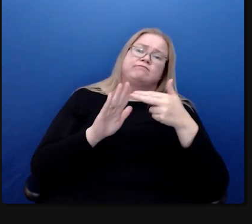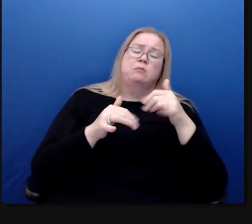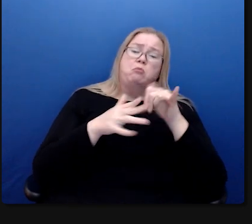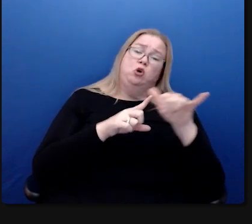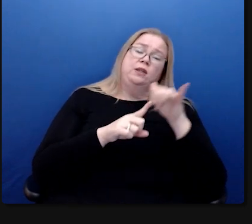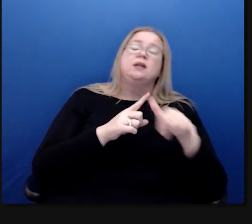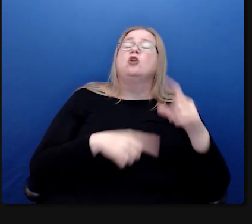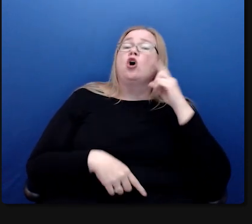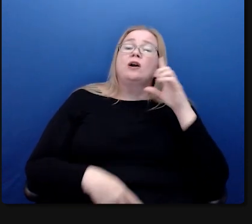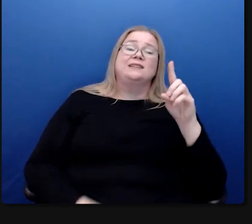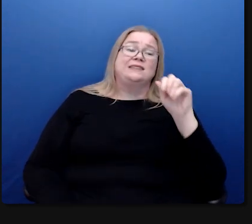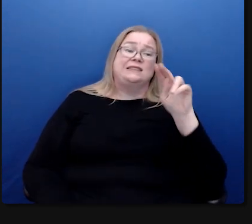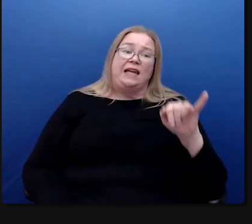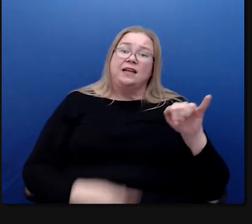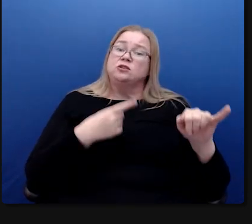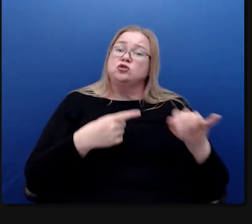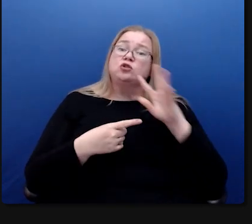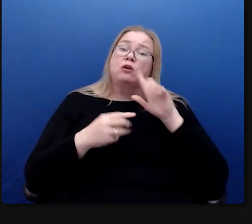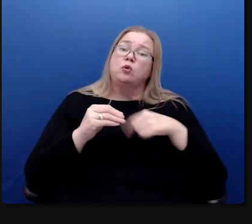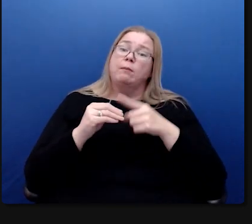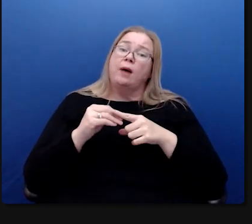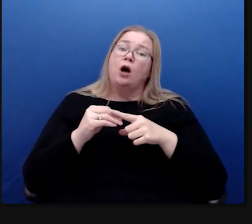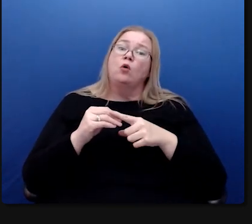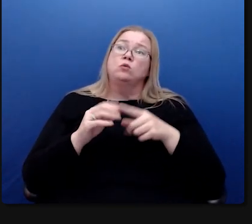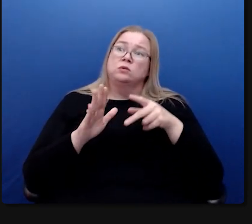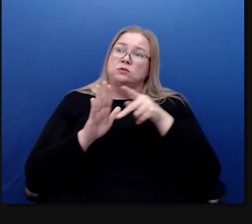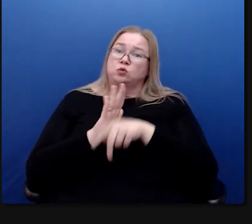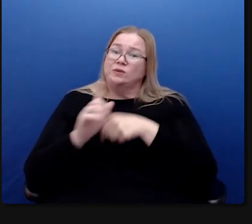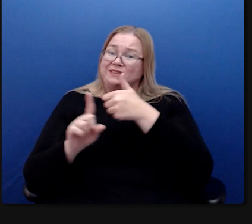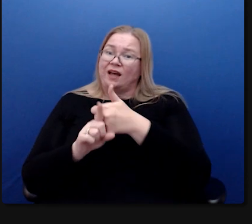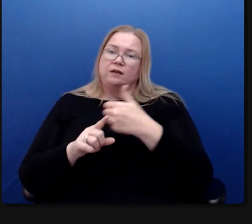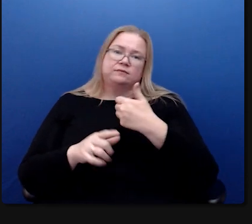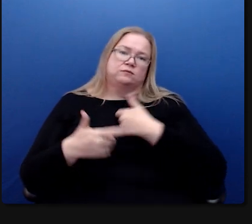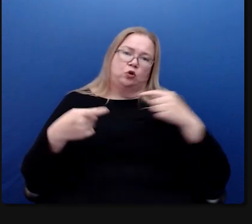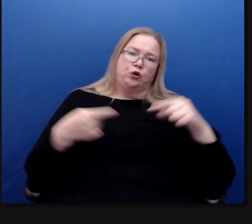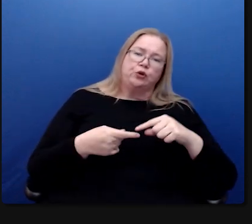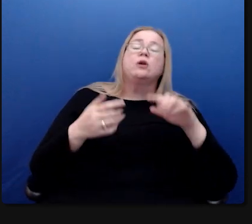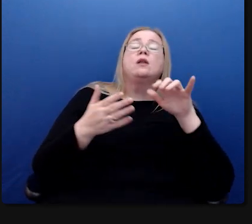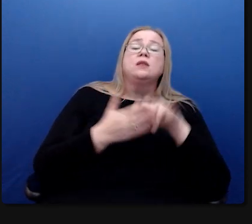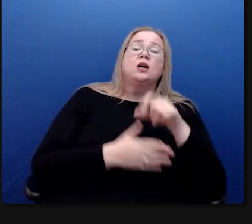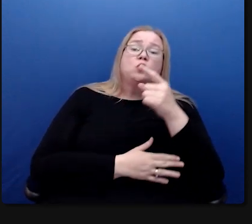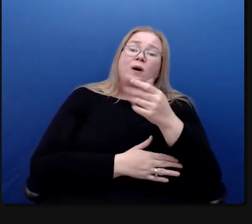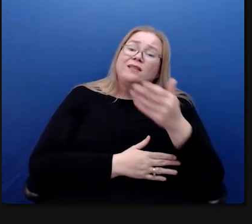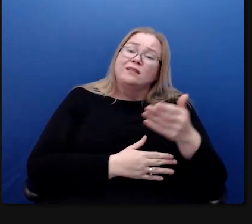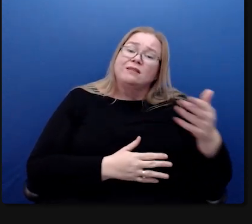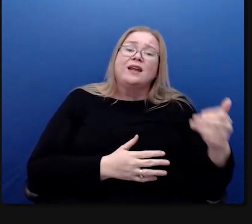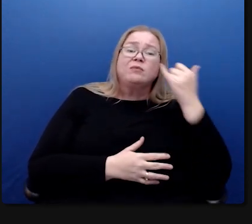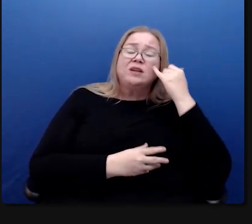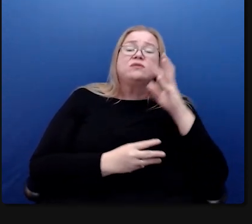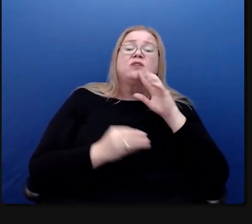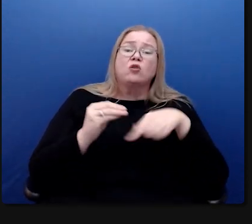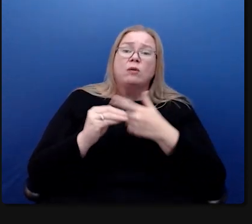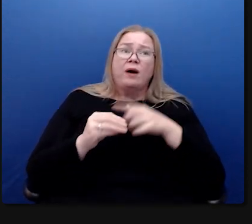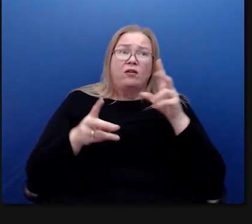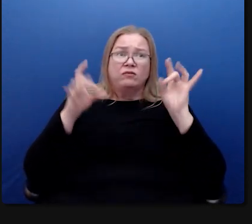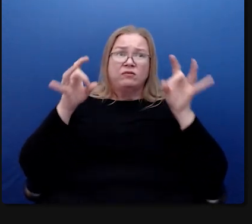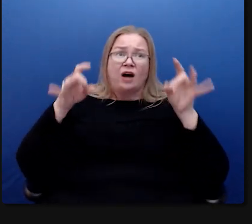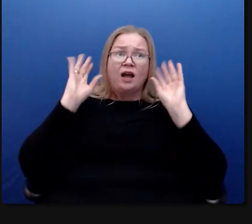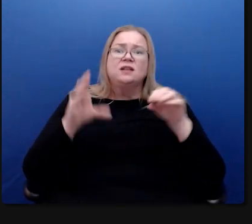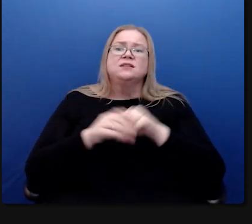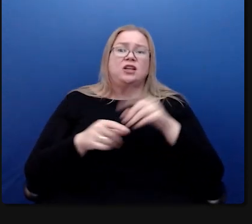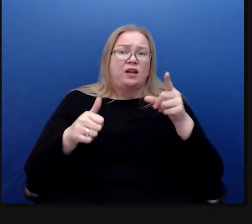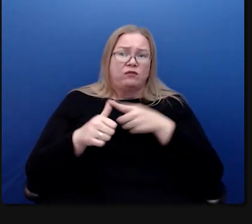friendly. Others are for teenagers and general audience. Others are for mature audiences. All those have different needs, right?